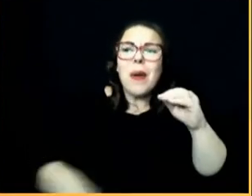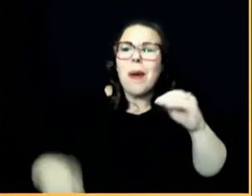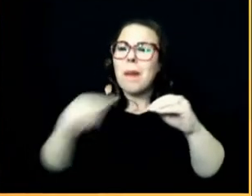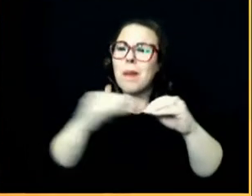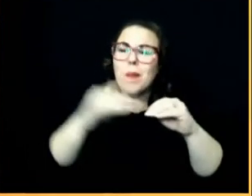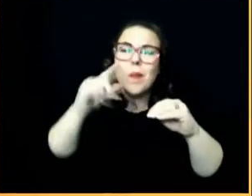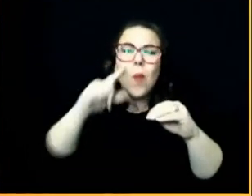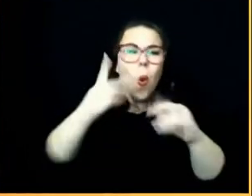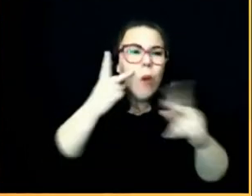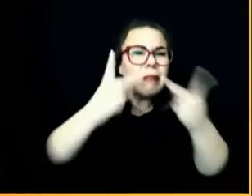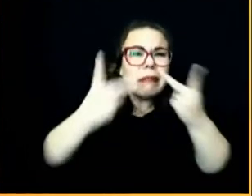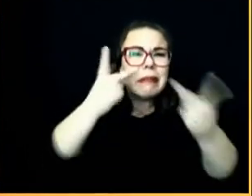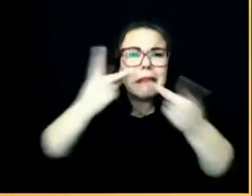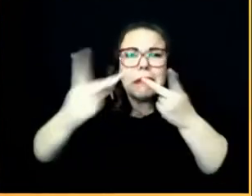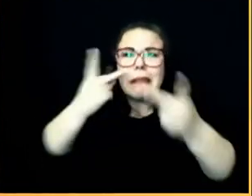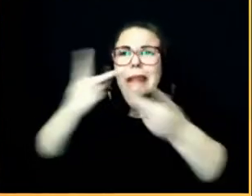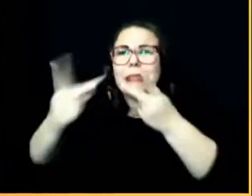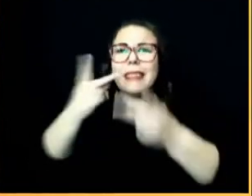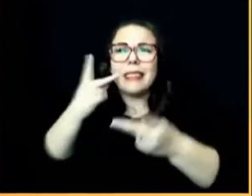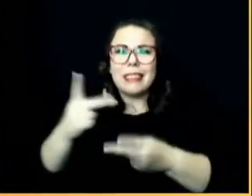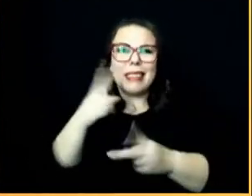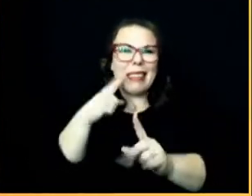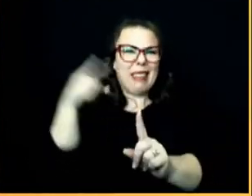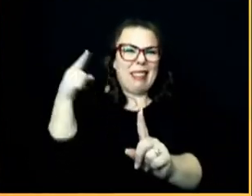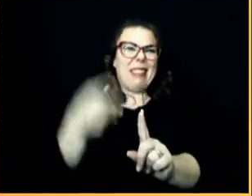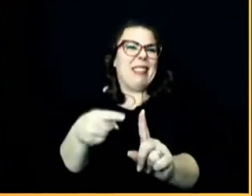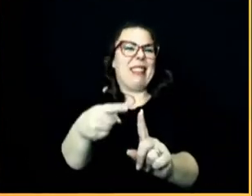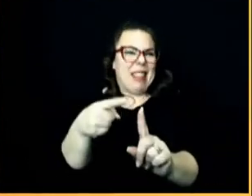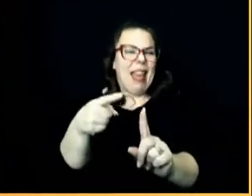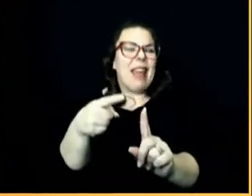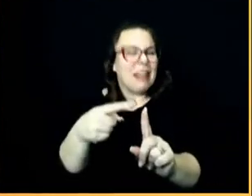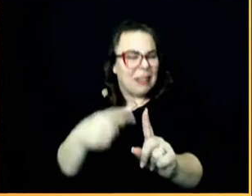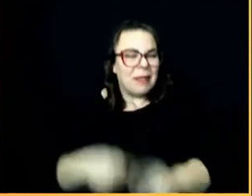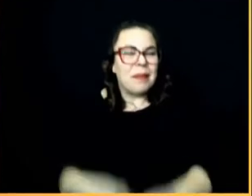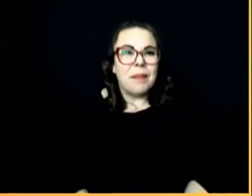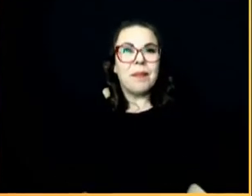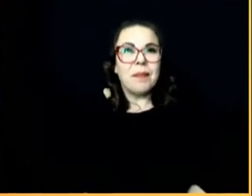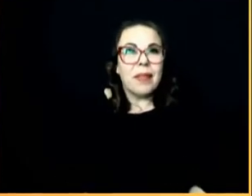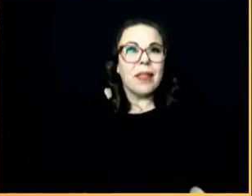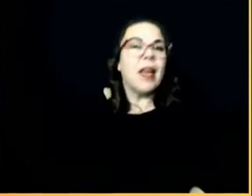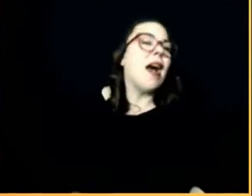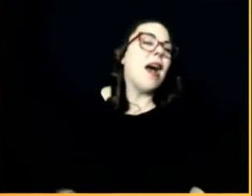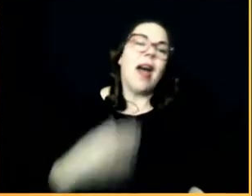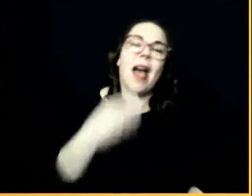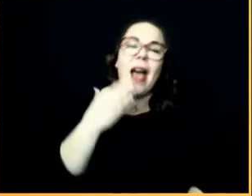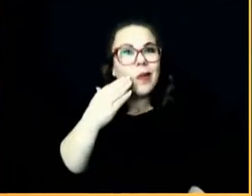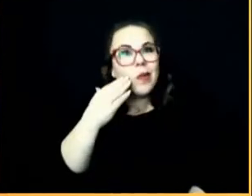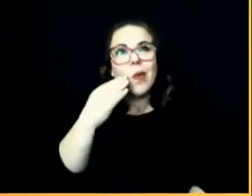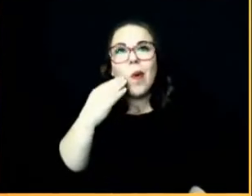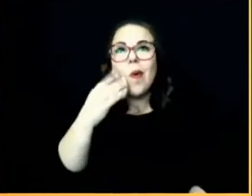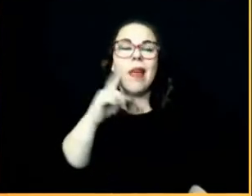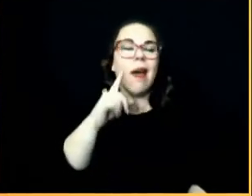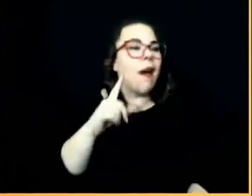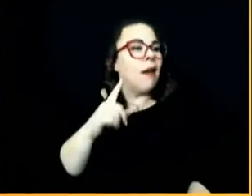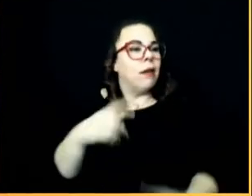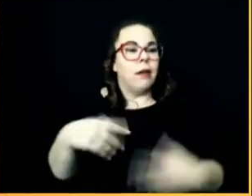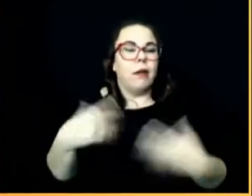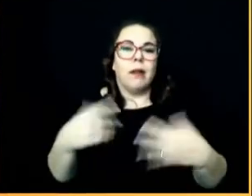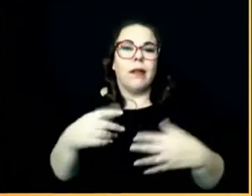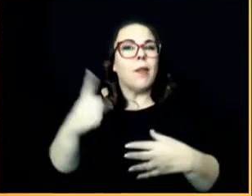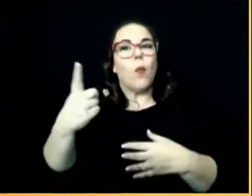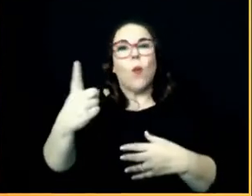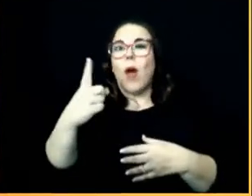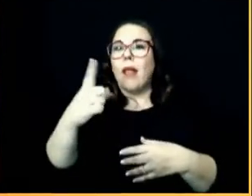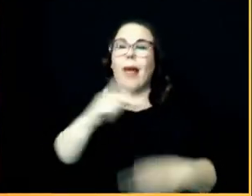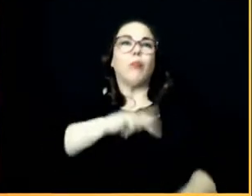It's so funny because I think about things like, you know, Lala Zunel, who works at ACLU for the longest time, she's had this whole